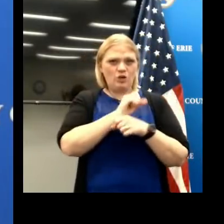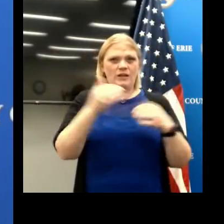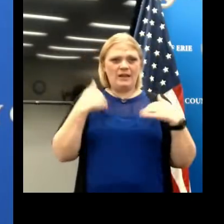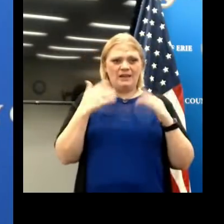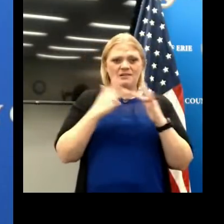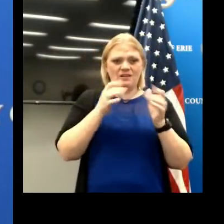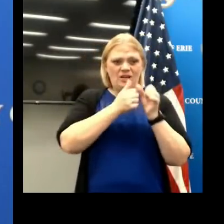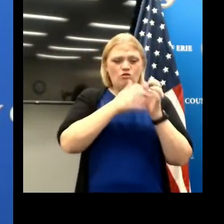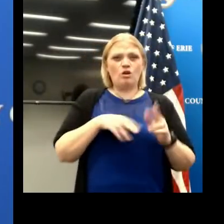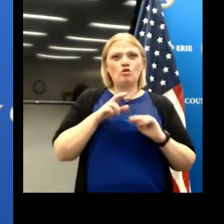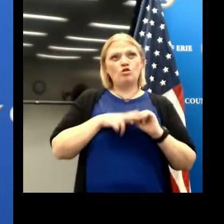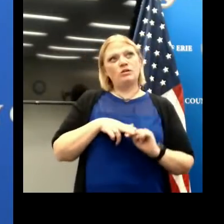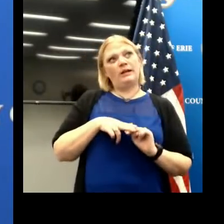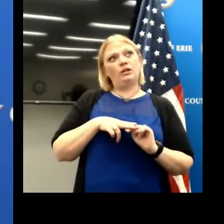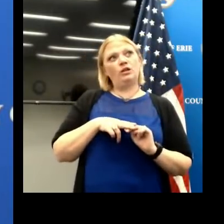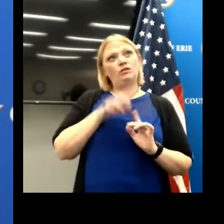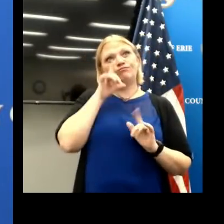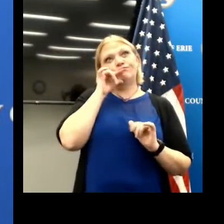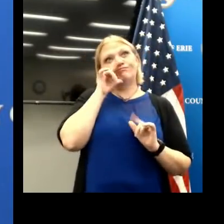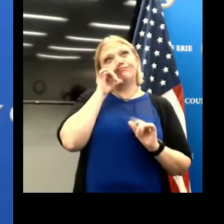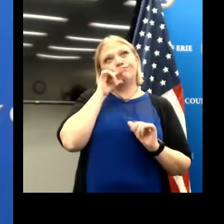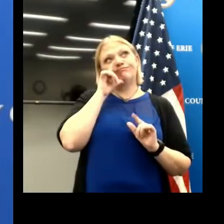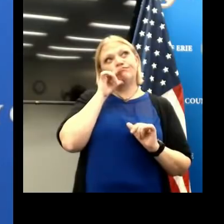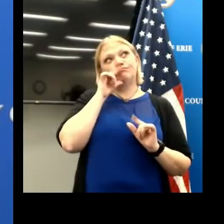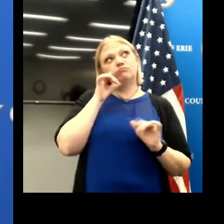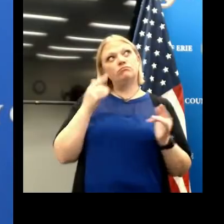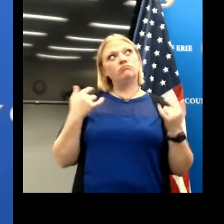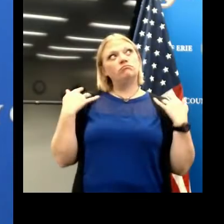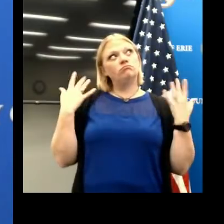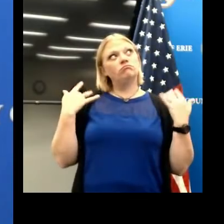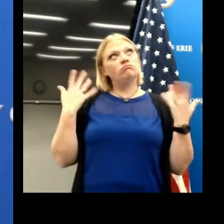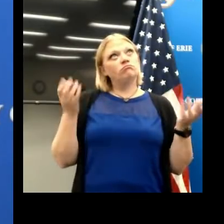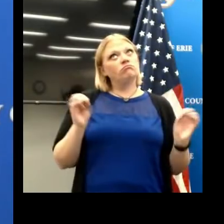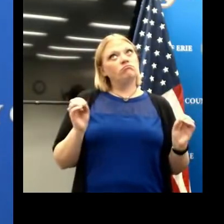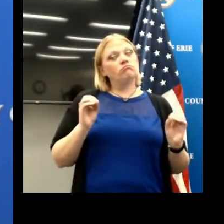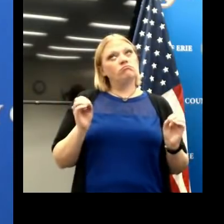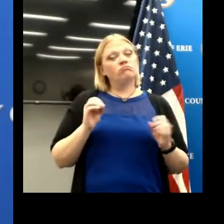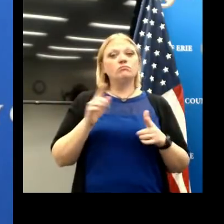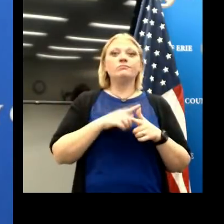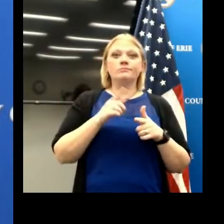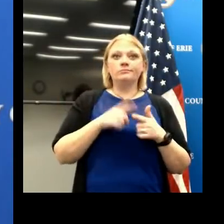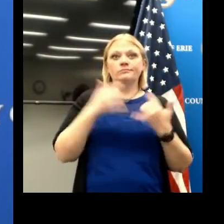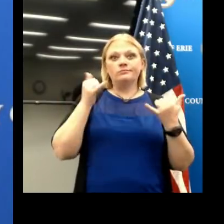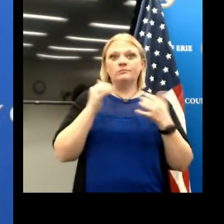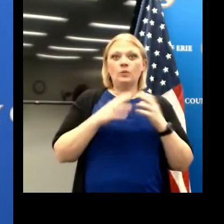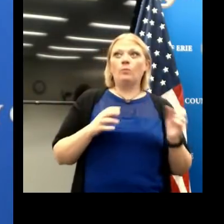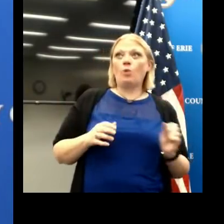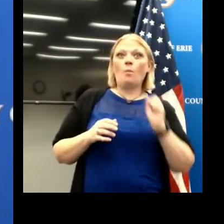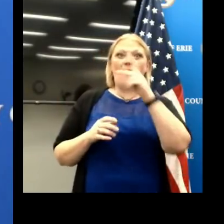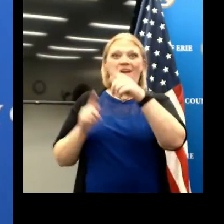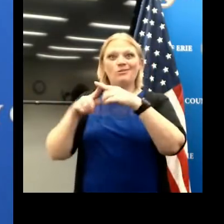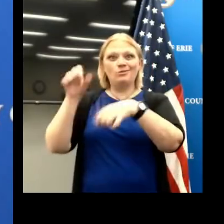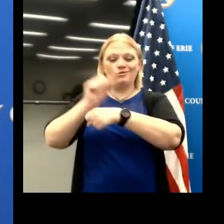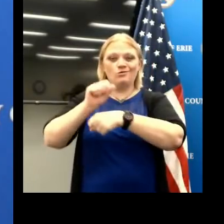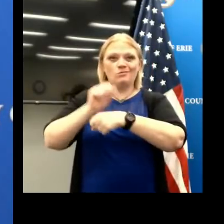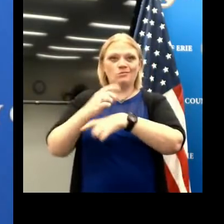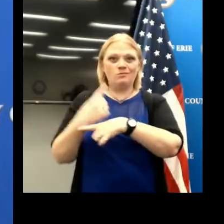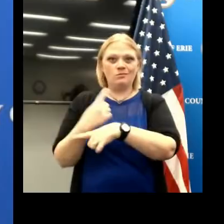sitting there doing nothing. So we moved the contact tracers that were in county government back to their jobs in county government.